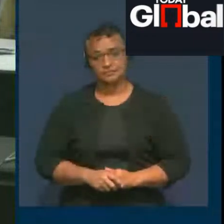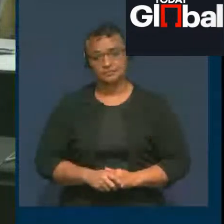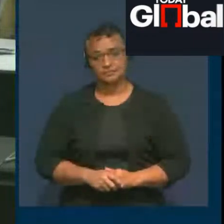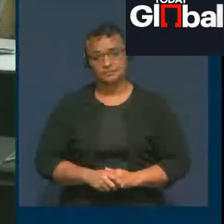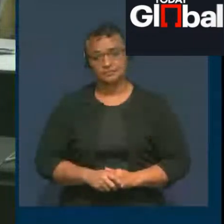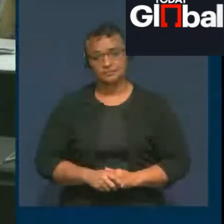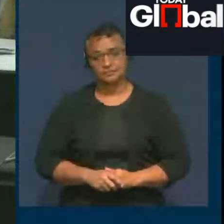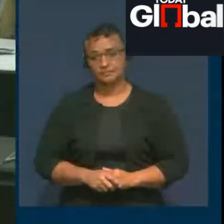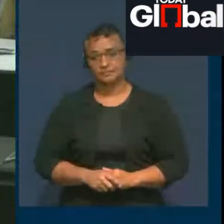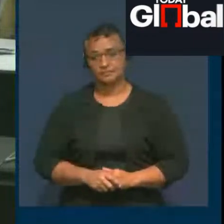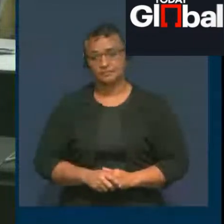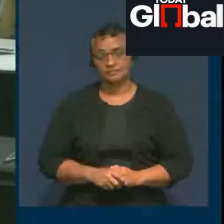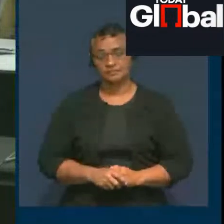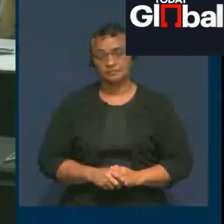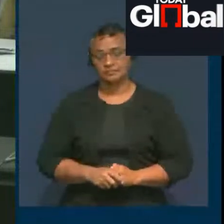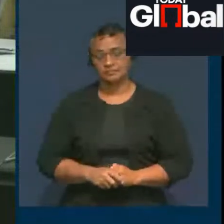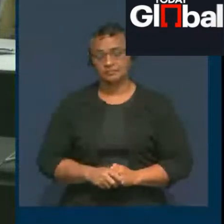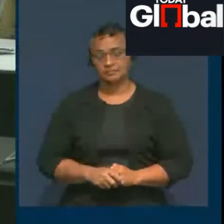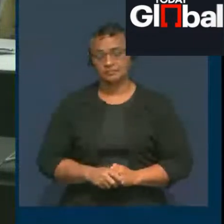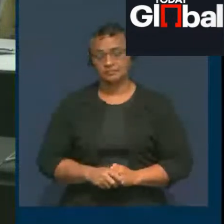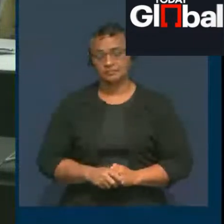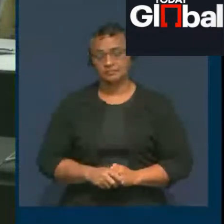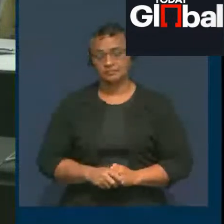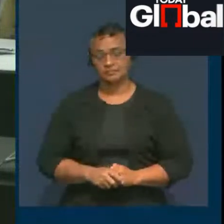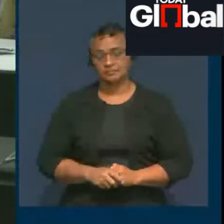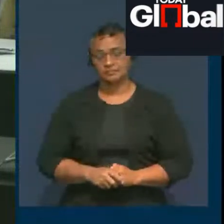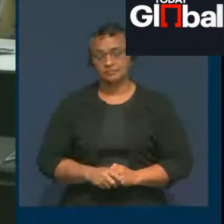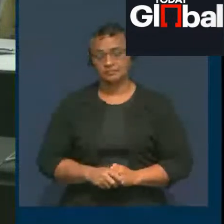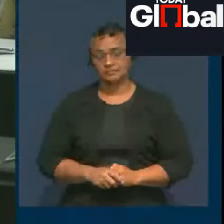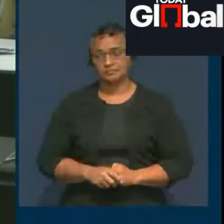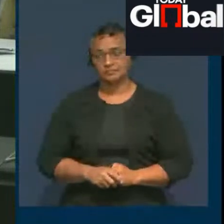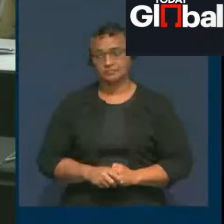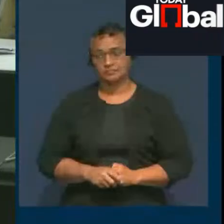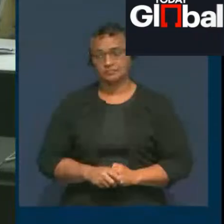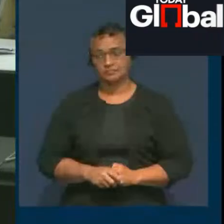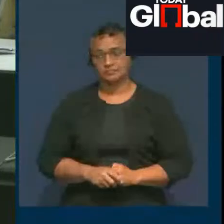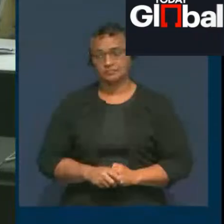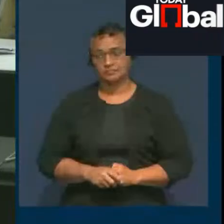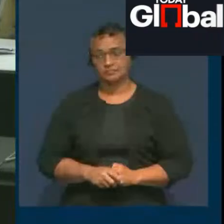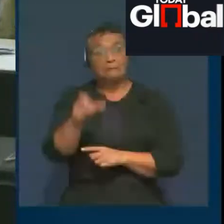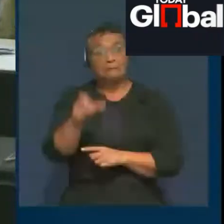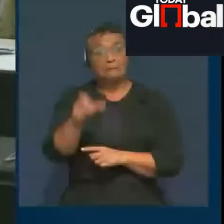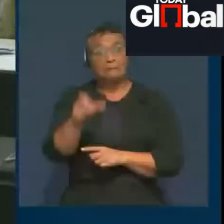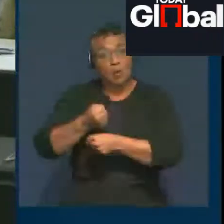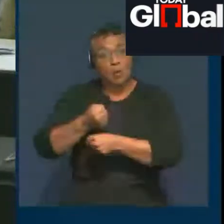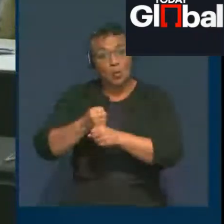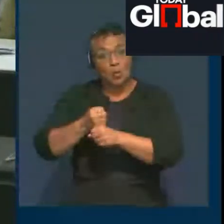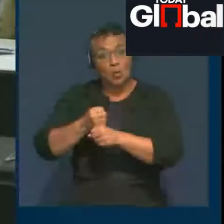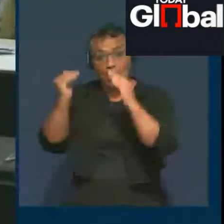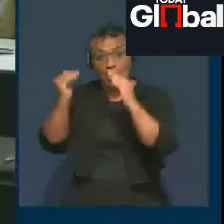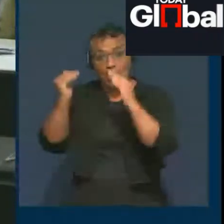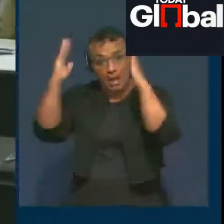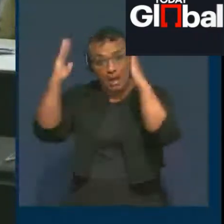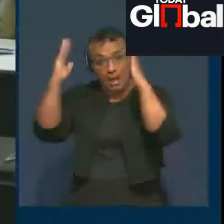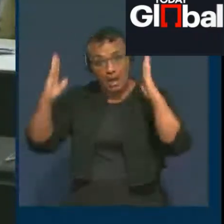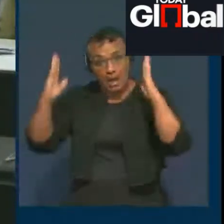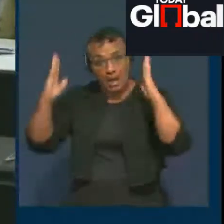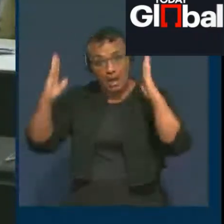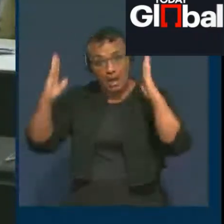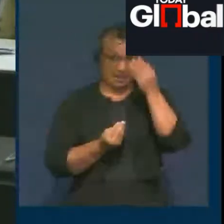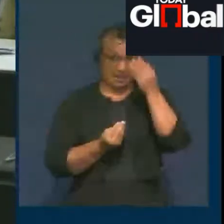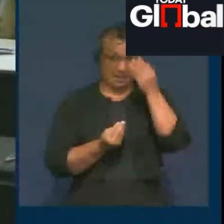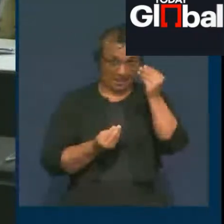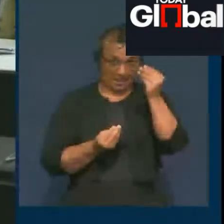Now, this can also apply to servants working within the family with whom one has had sexual